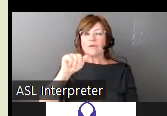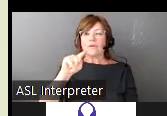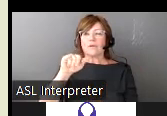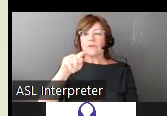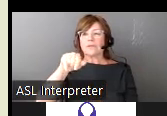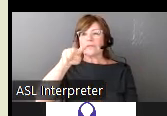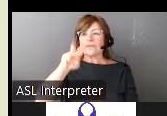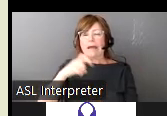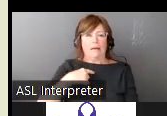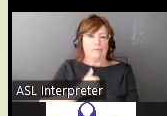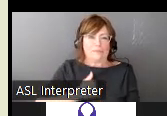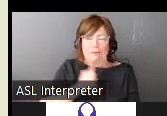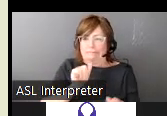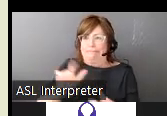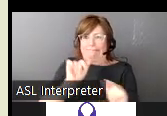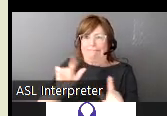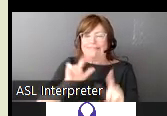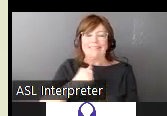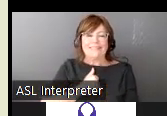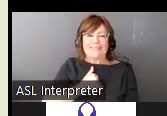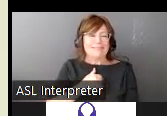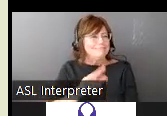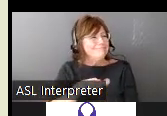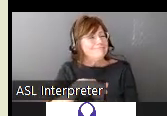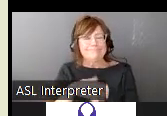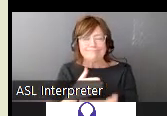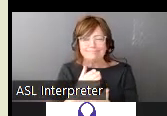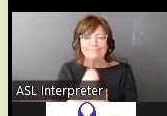so sorry. Oh, that's okay.